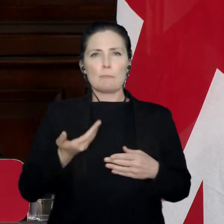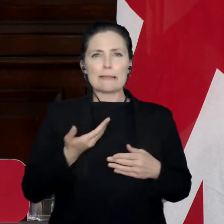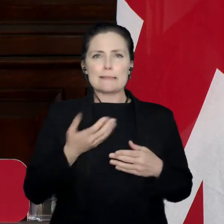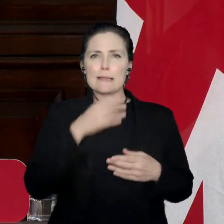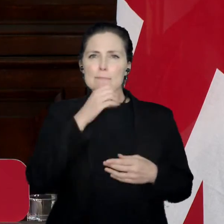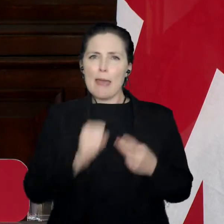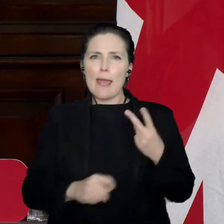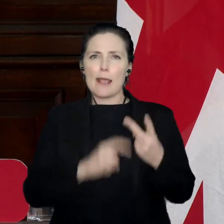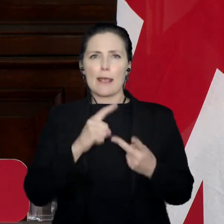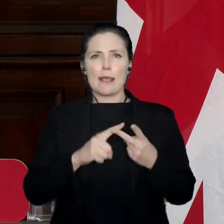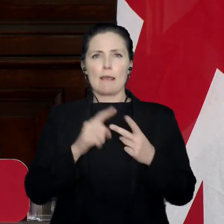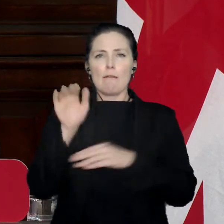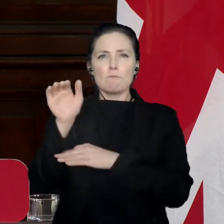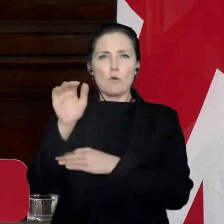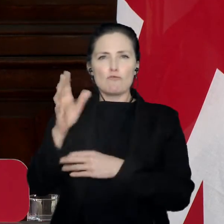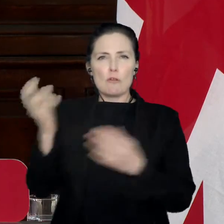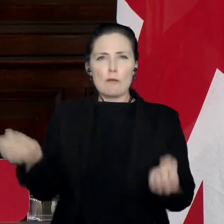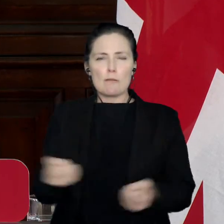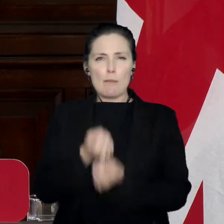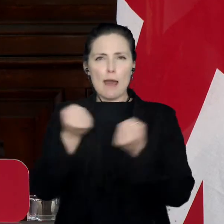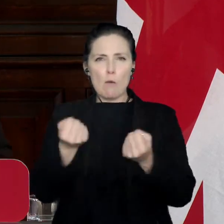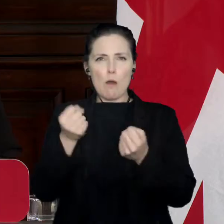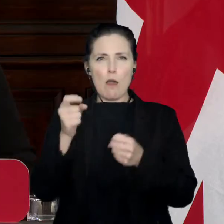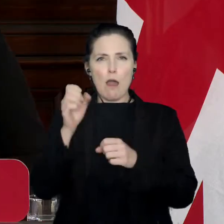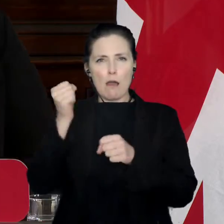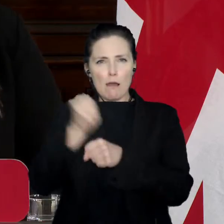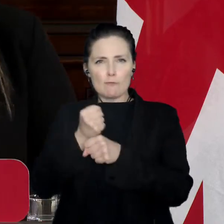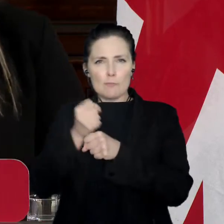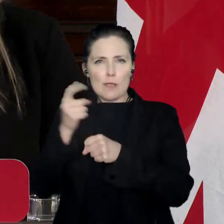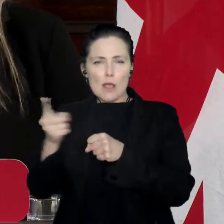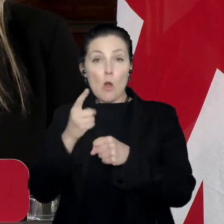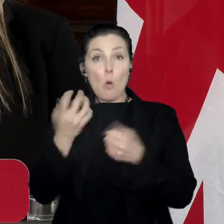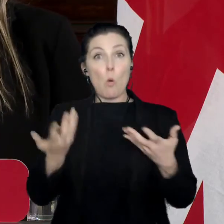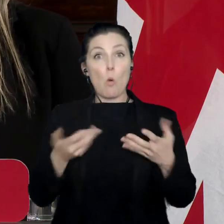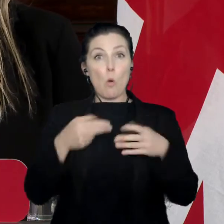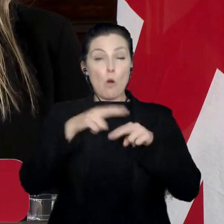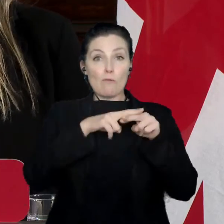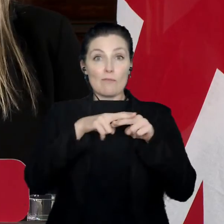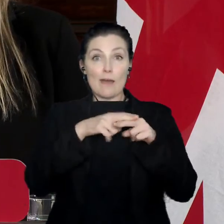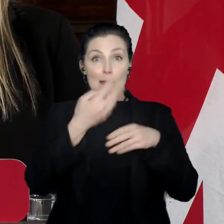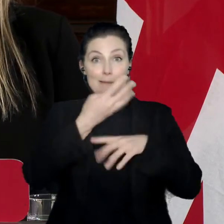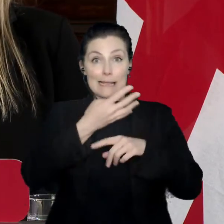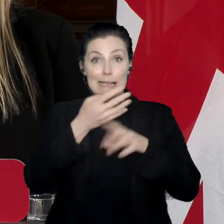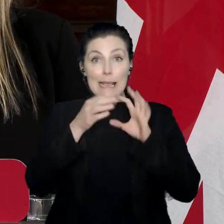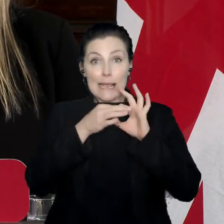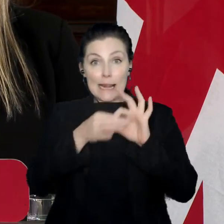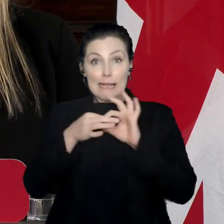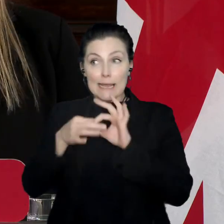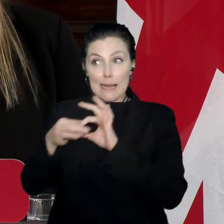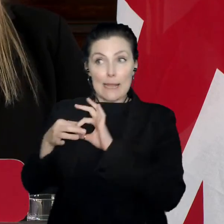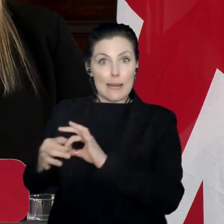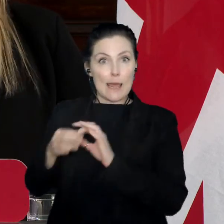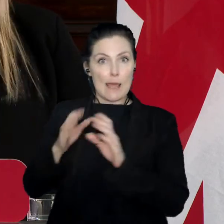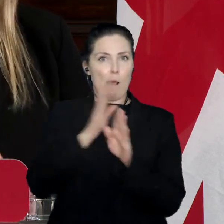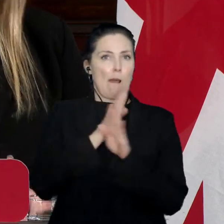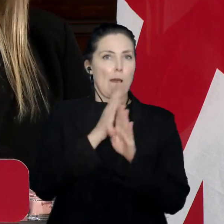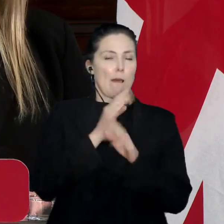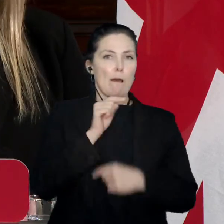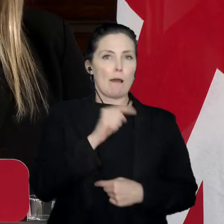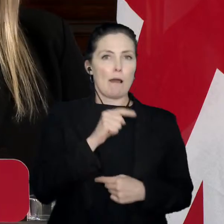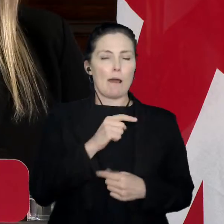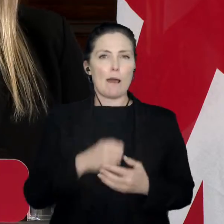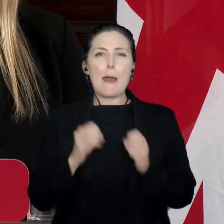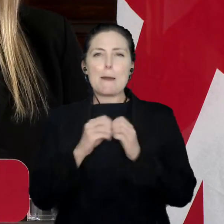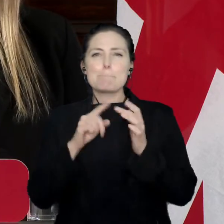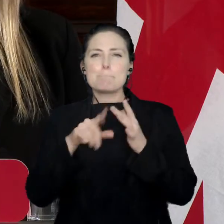family links analysed and critiqued. Foul bigots have attacked him for his efforts.